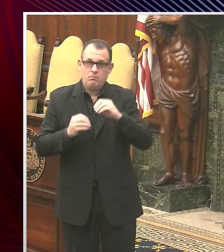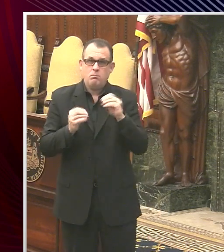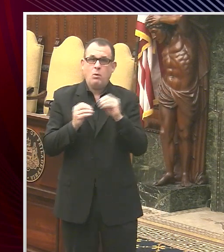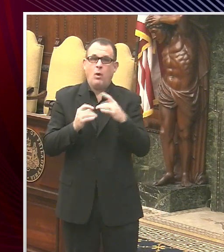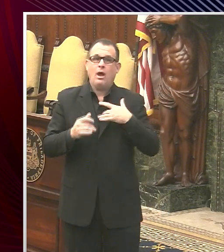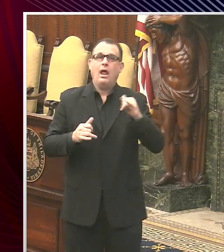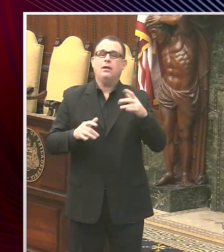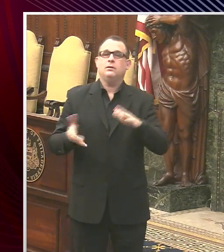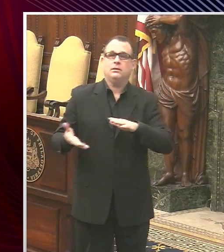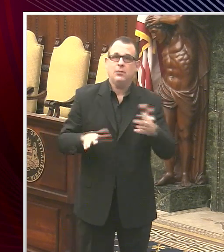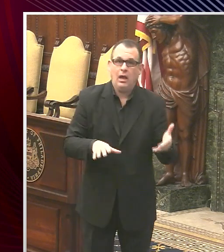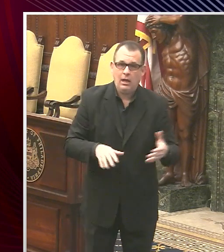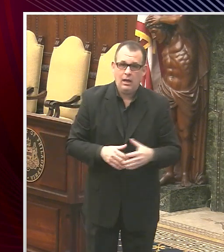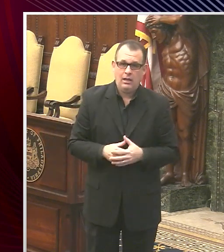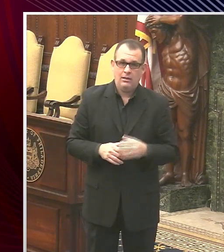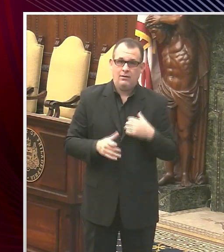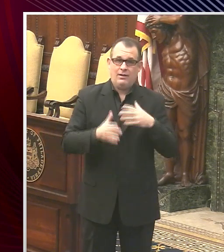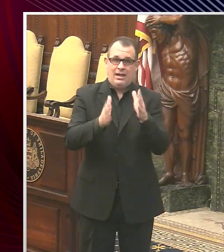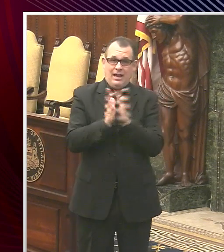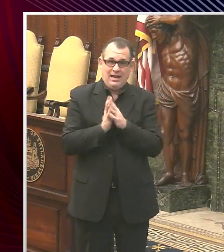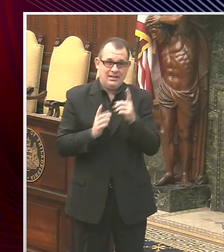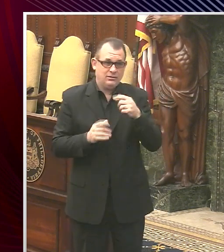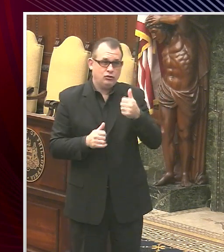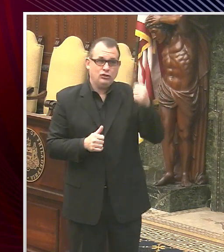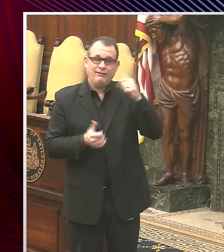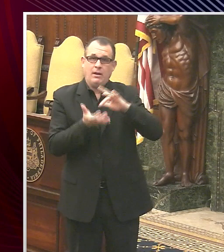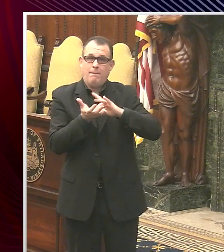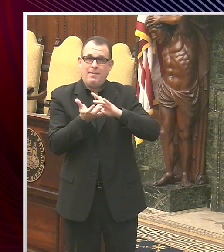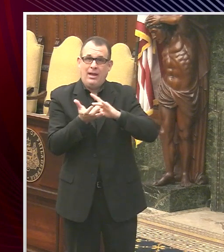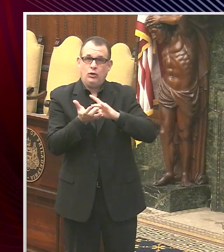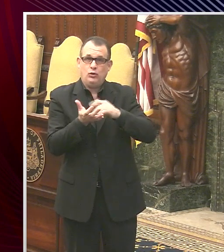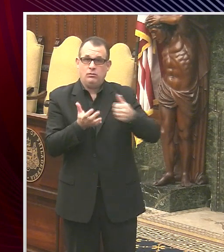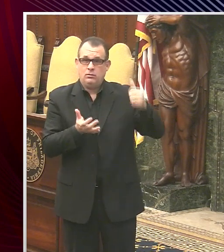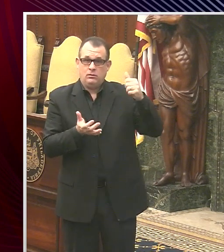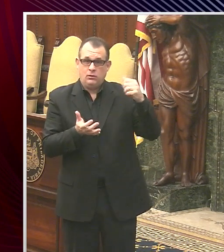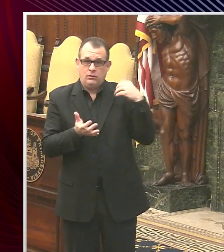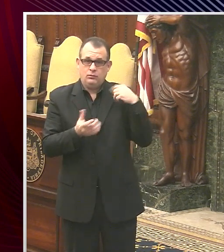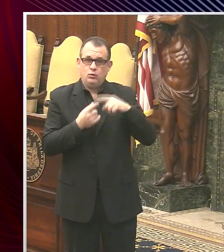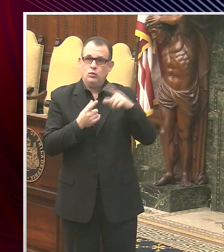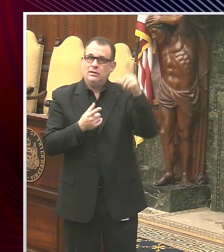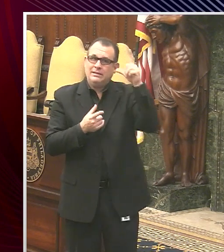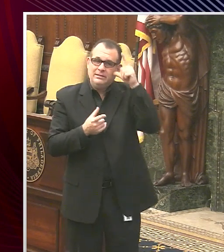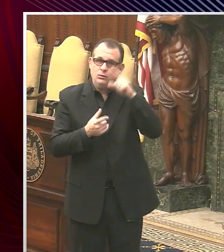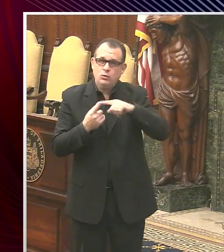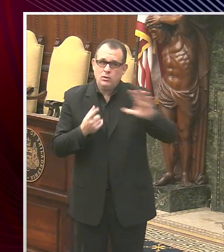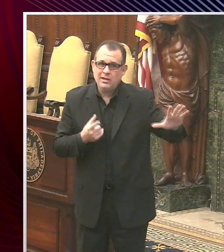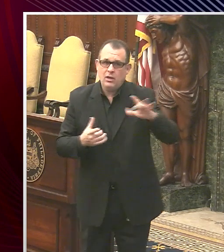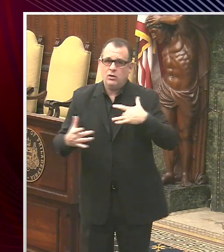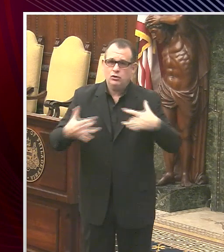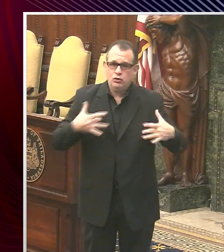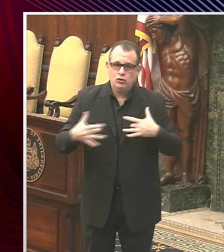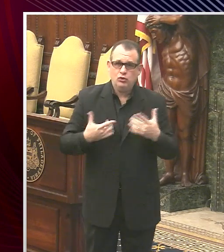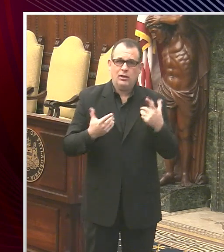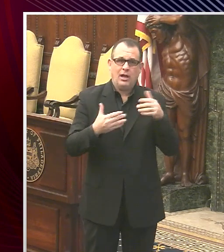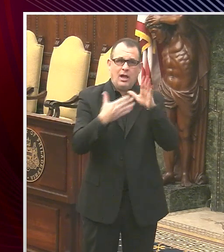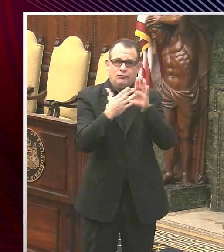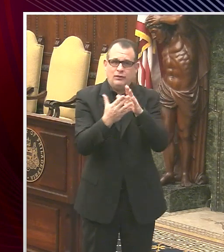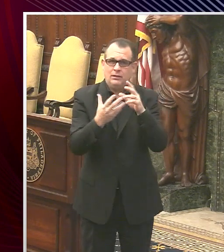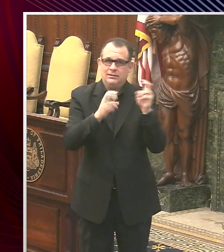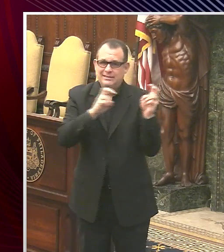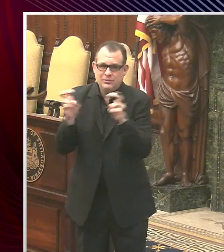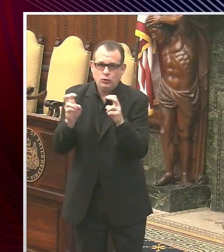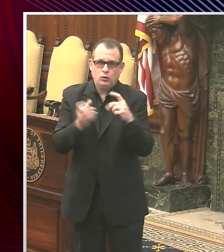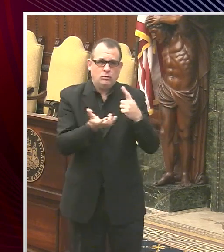asked the hospital chief medical officers to really work on this problem, to listen to the concerns of their staff, to address any practical barriers they have to people